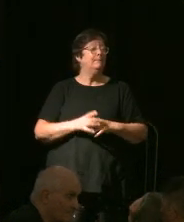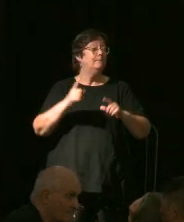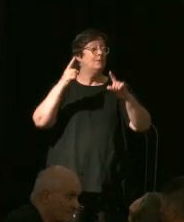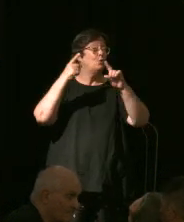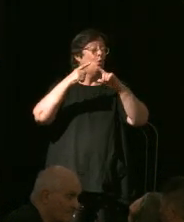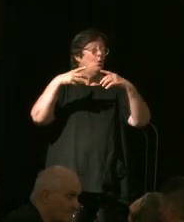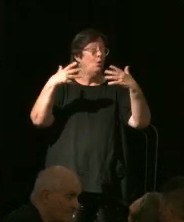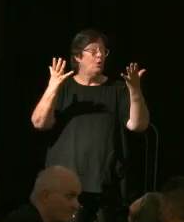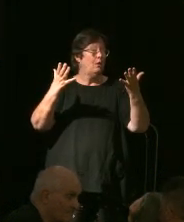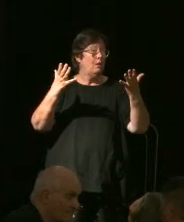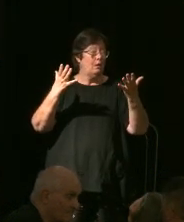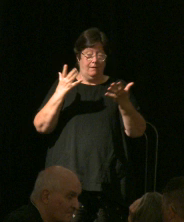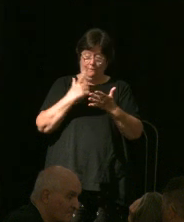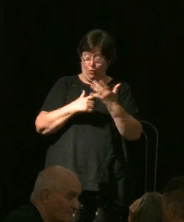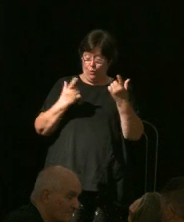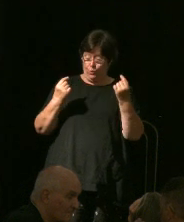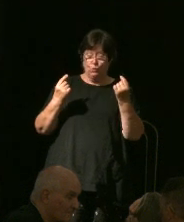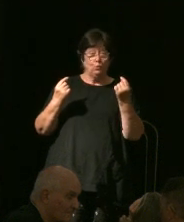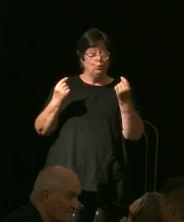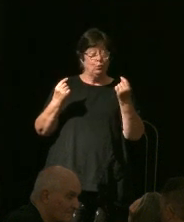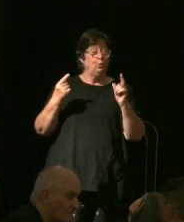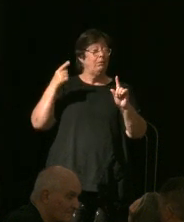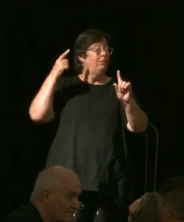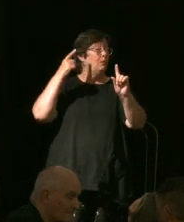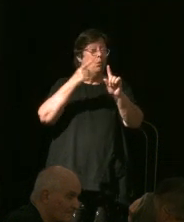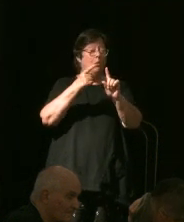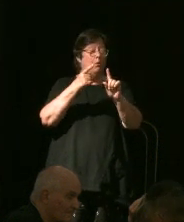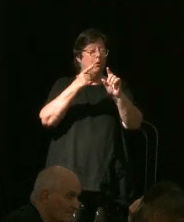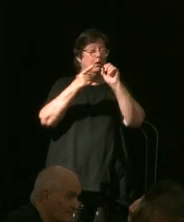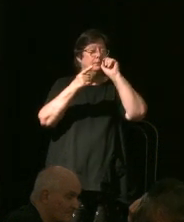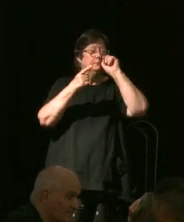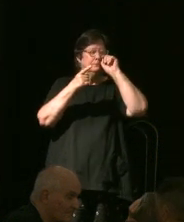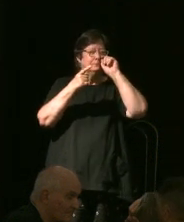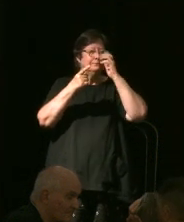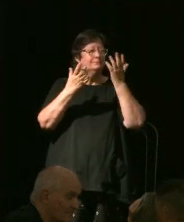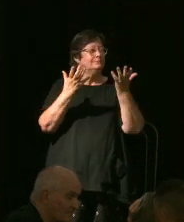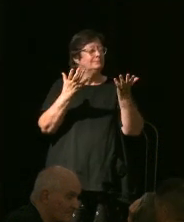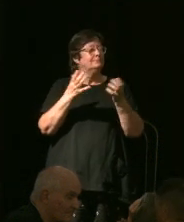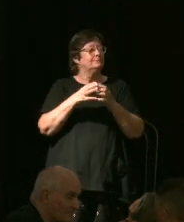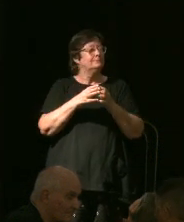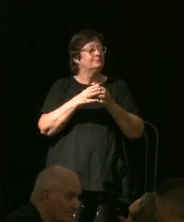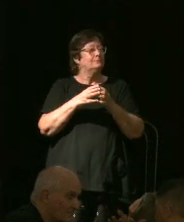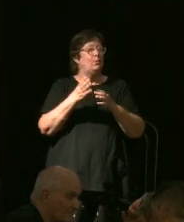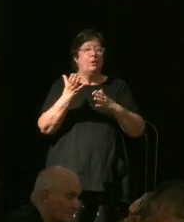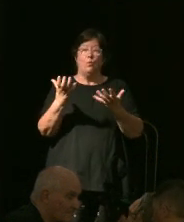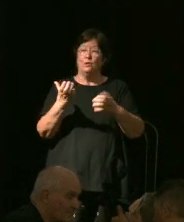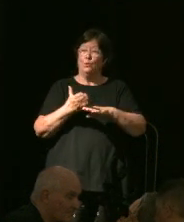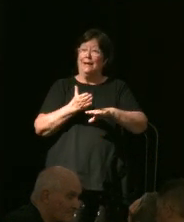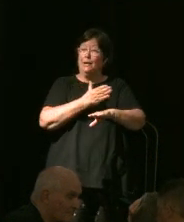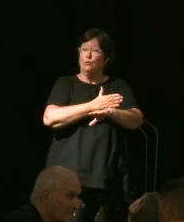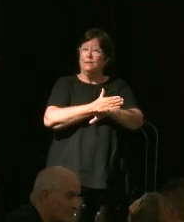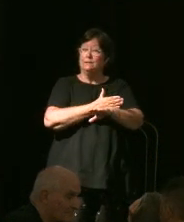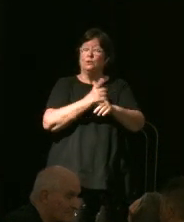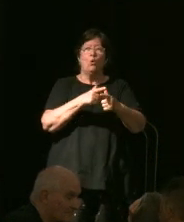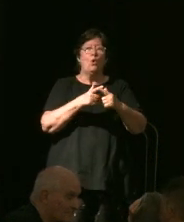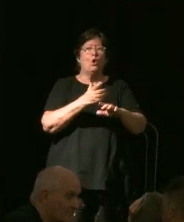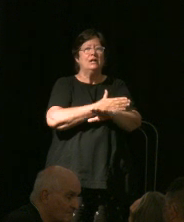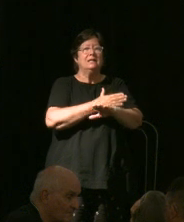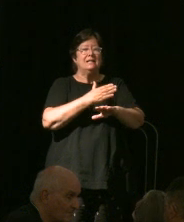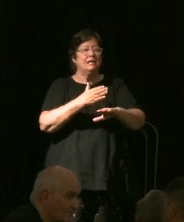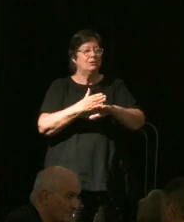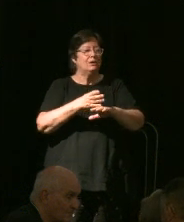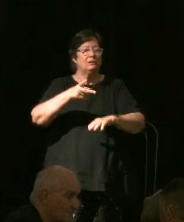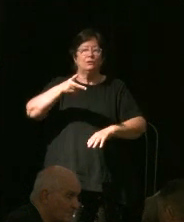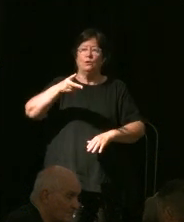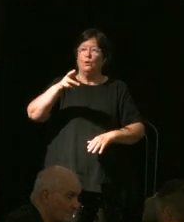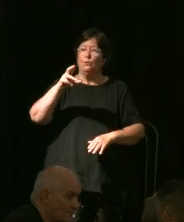goal of these strategies ultimately is to increase or decrease protein